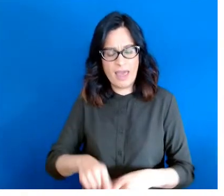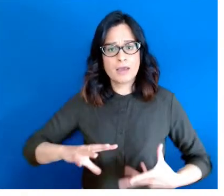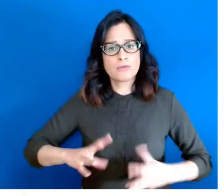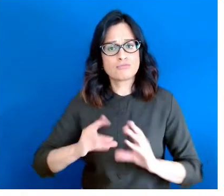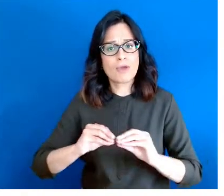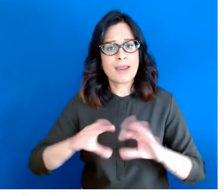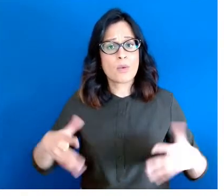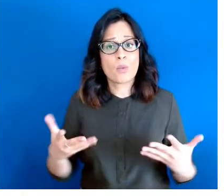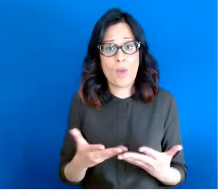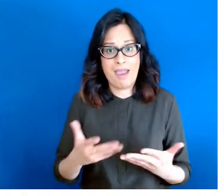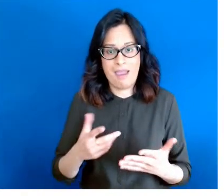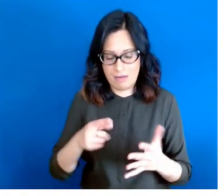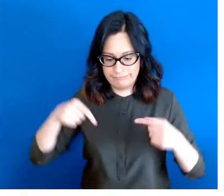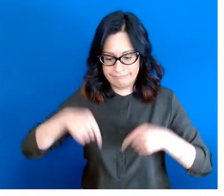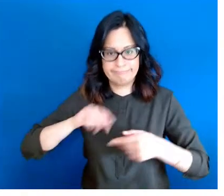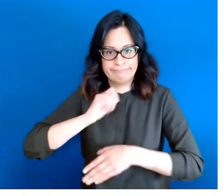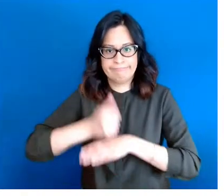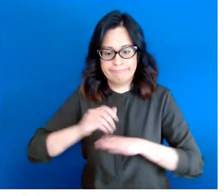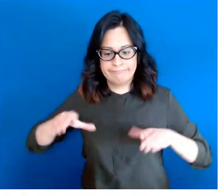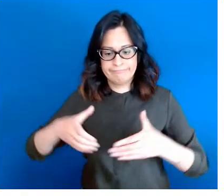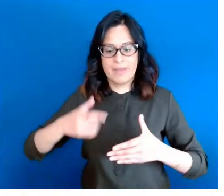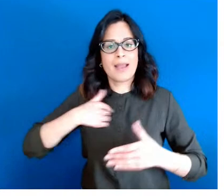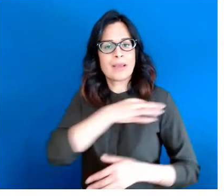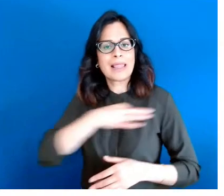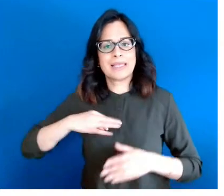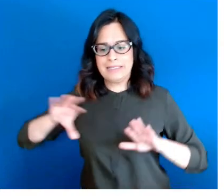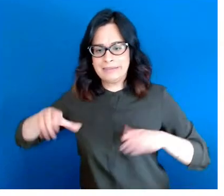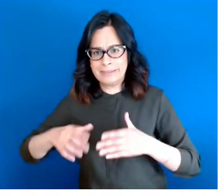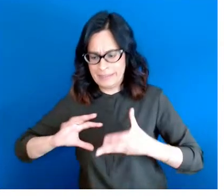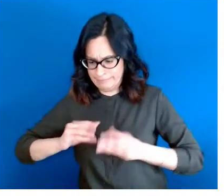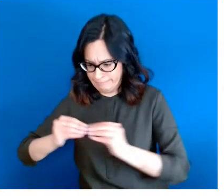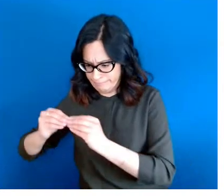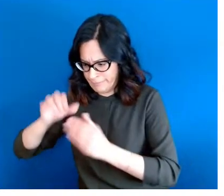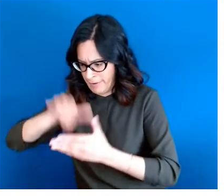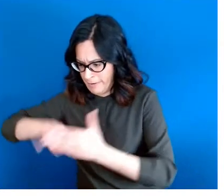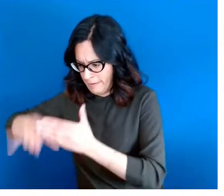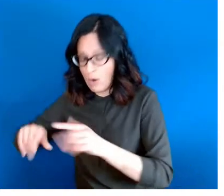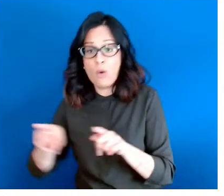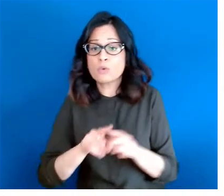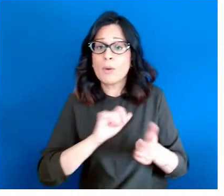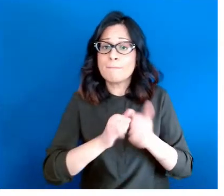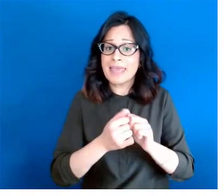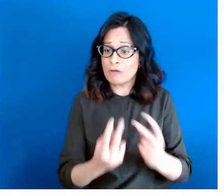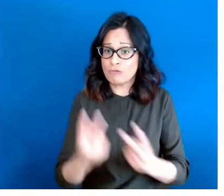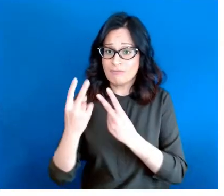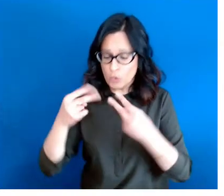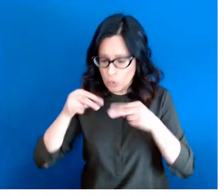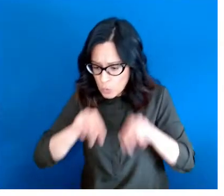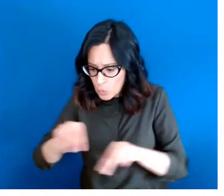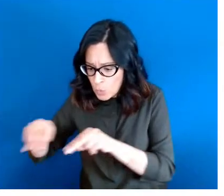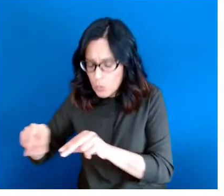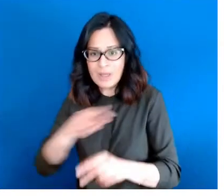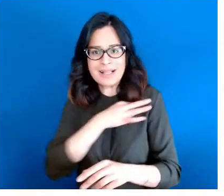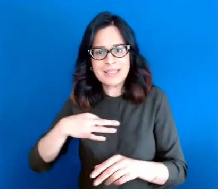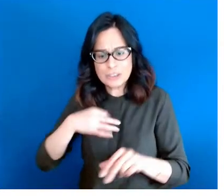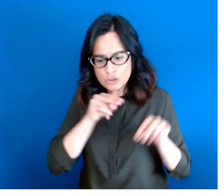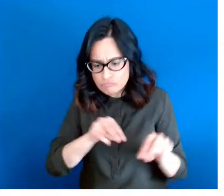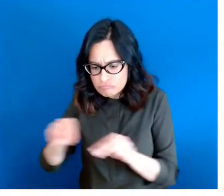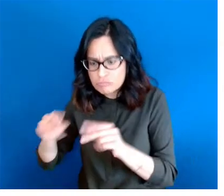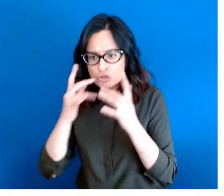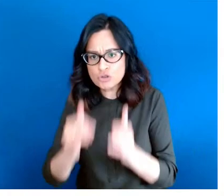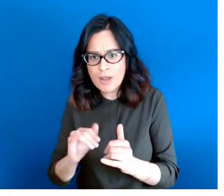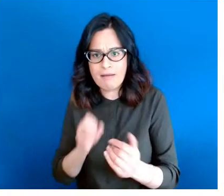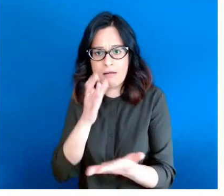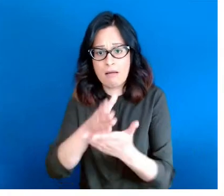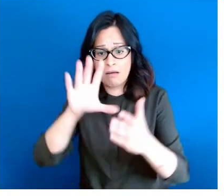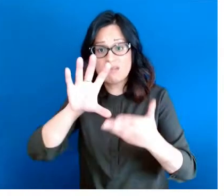in-house by our clinical team and then peer-reviewed by allergy specialist clinicians, and they're available for